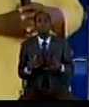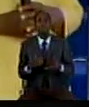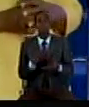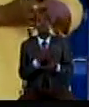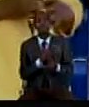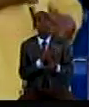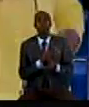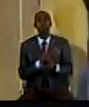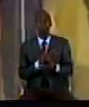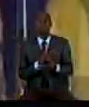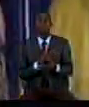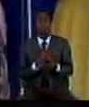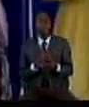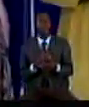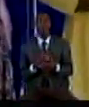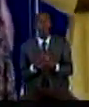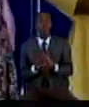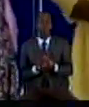Jesus' name.